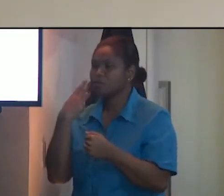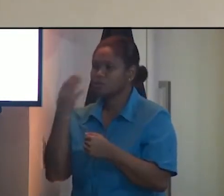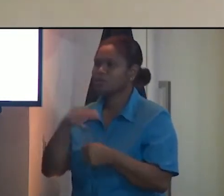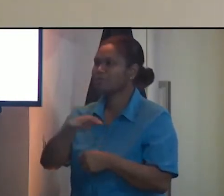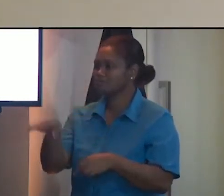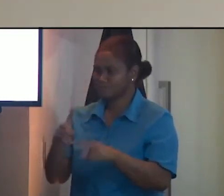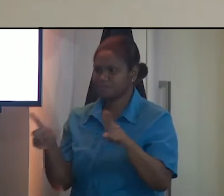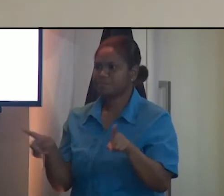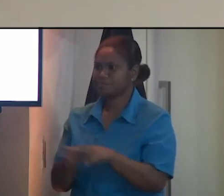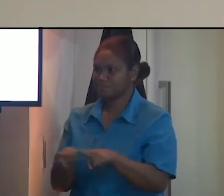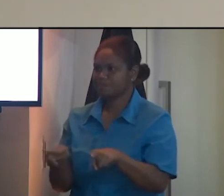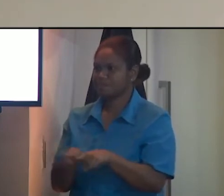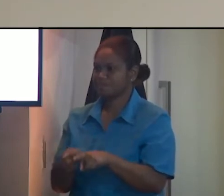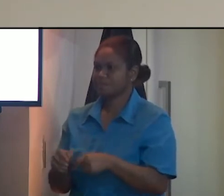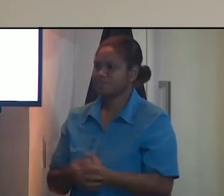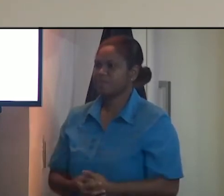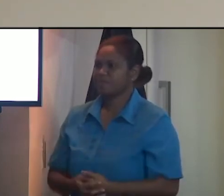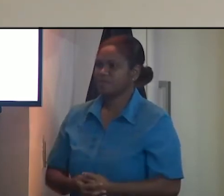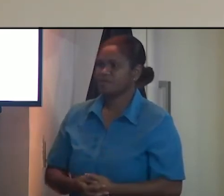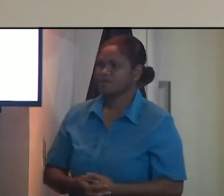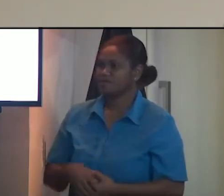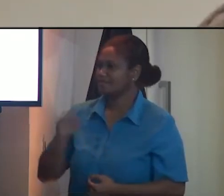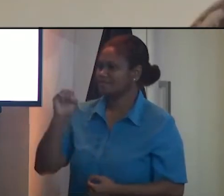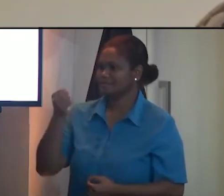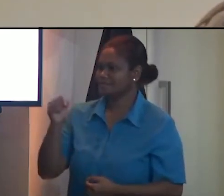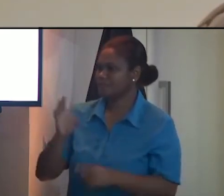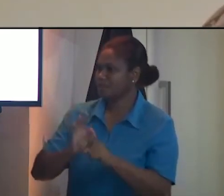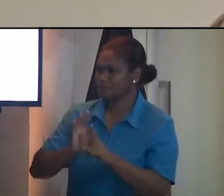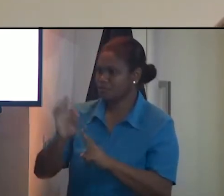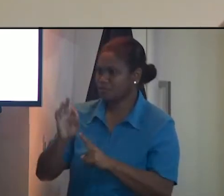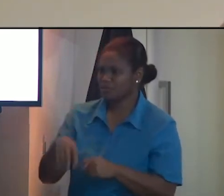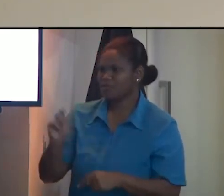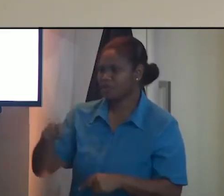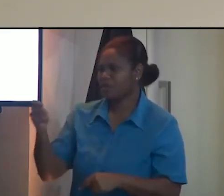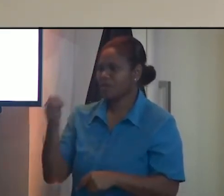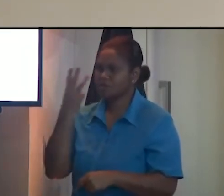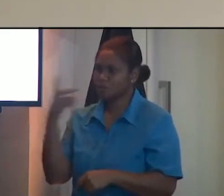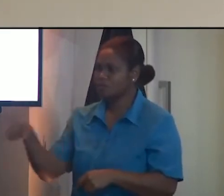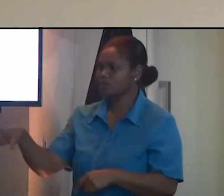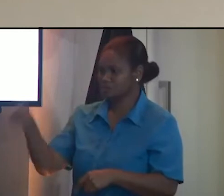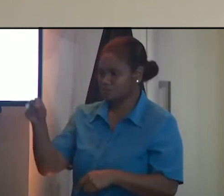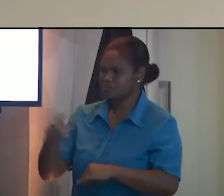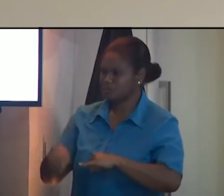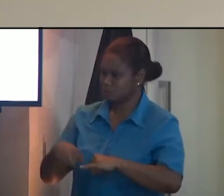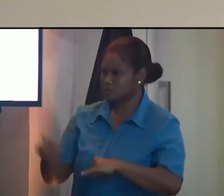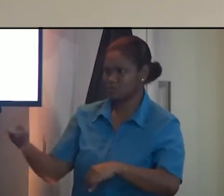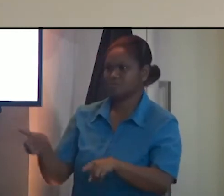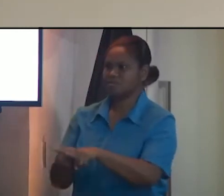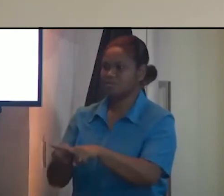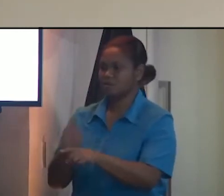What has the previous women achieved? And so they have not achieved. So the next women might also be the same. So stereotype sentiment is